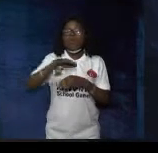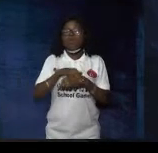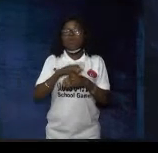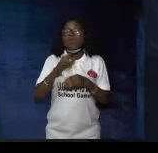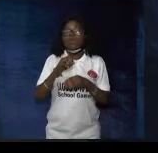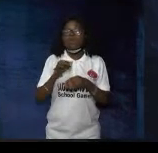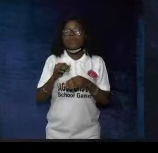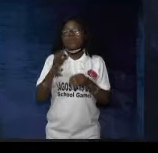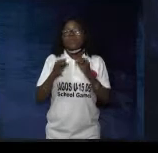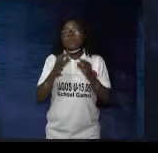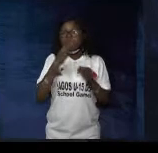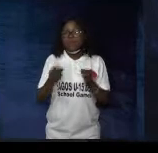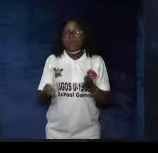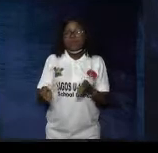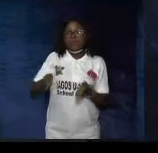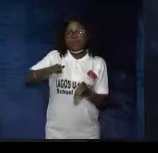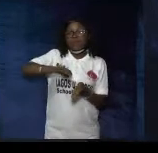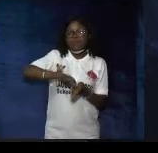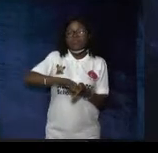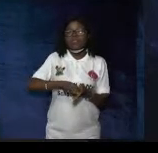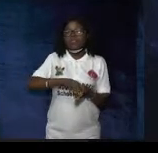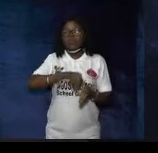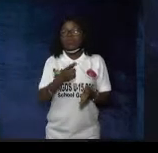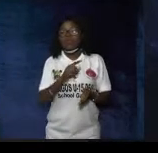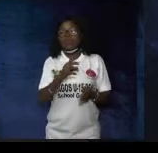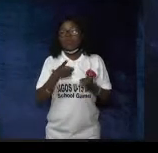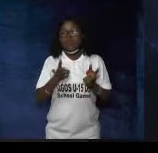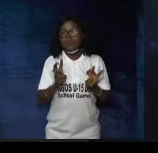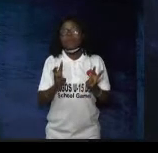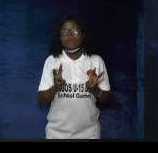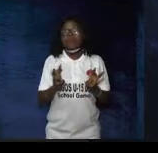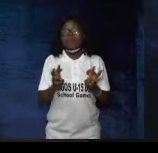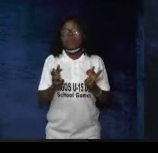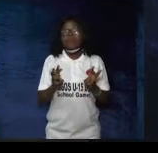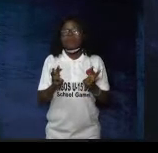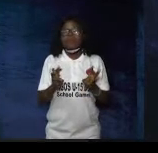overlapping. Now, if I fold along the other angle as well